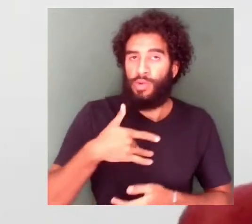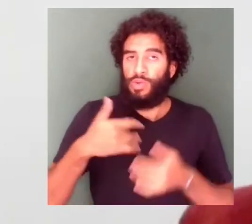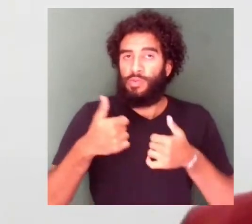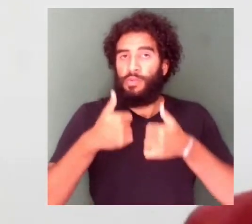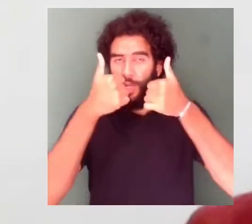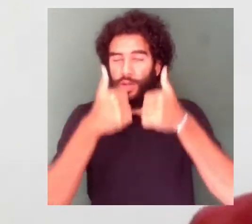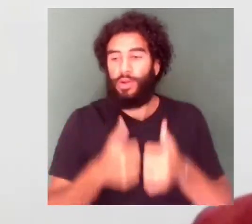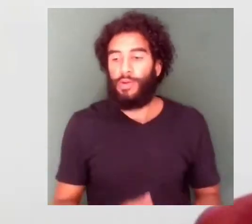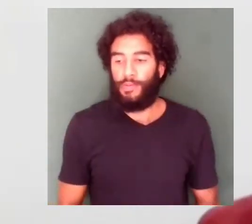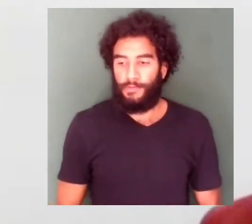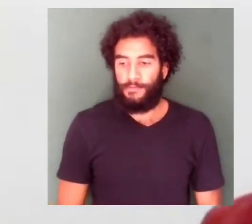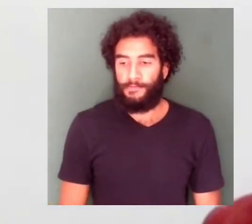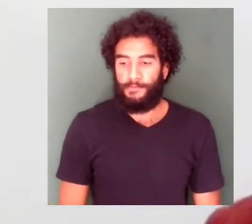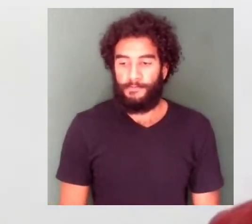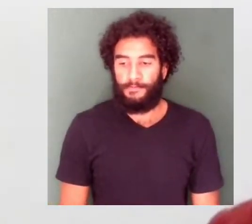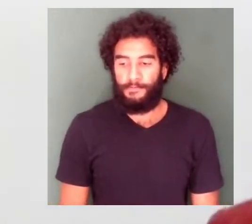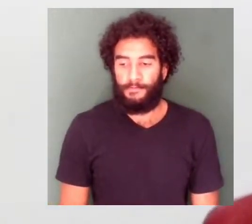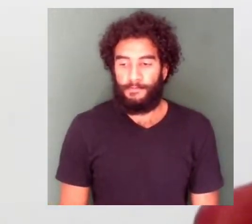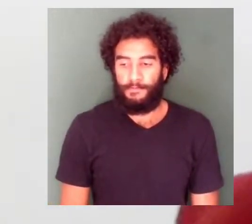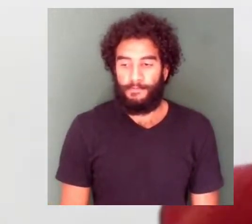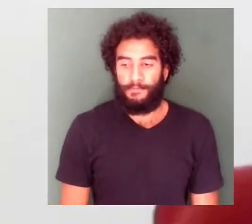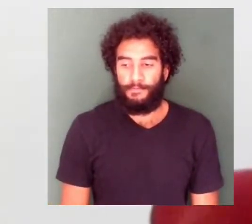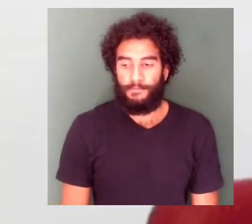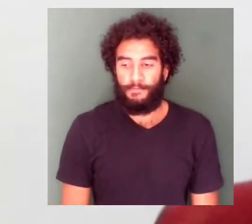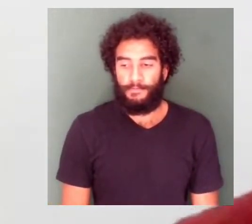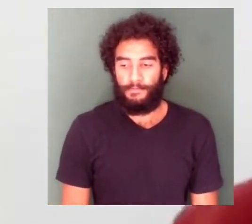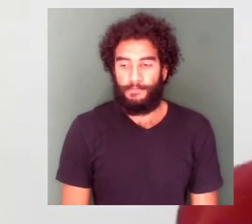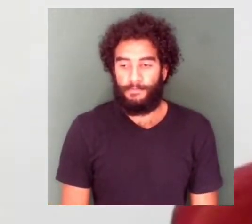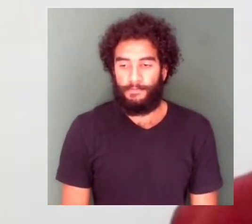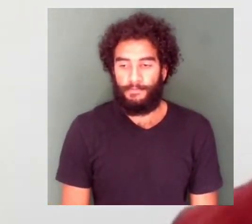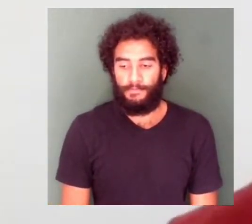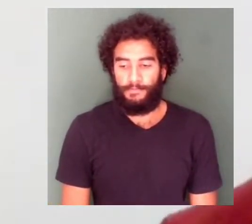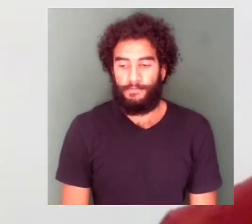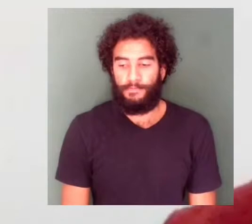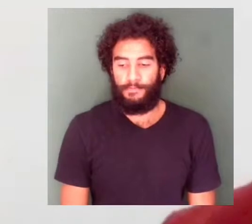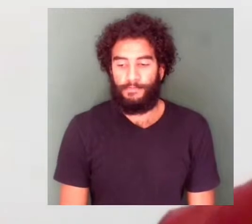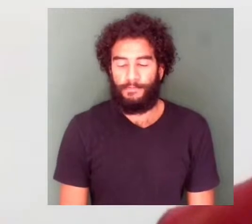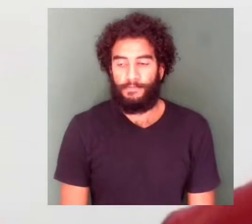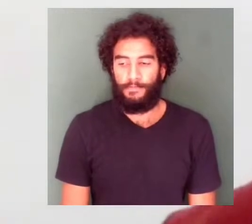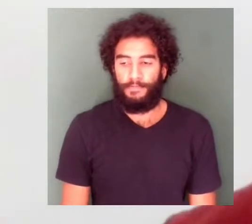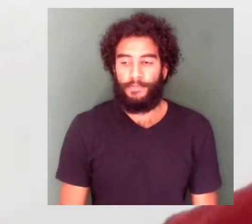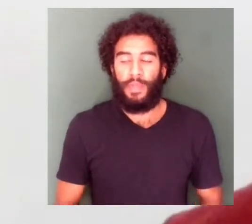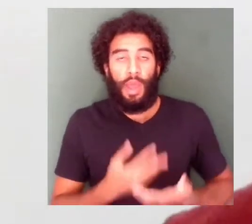we'd like to try and guarantee the production of healthier food.